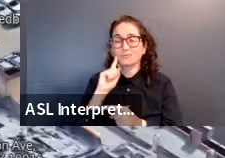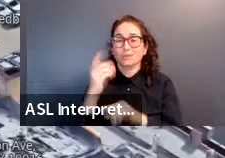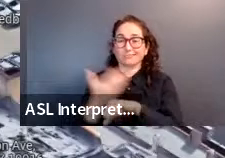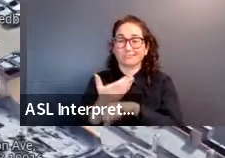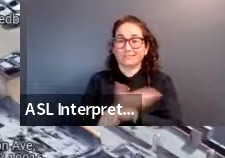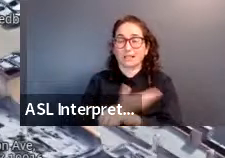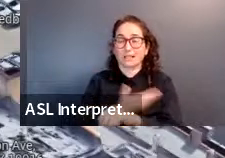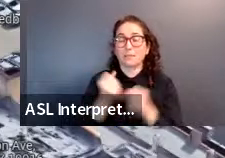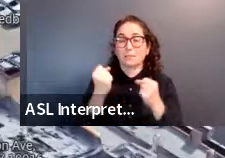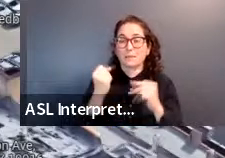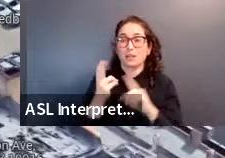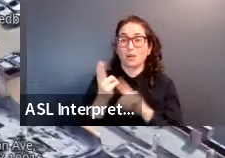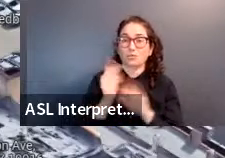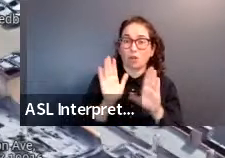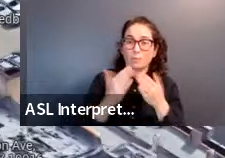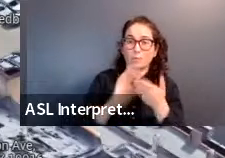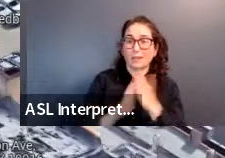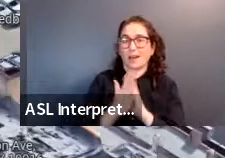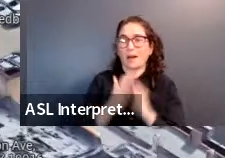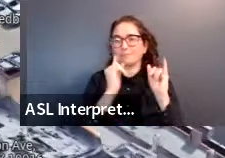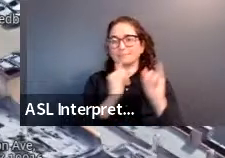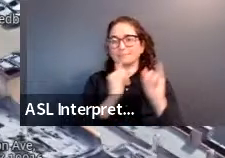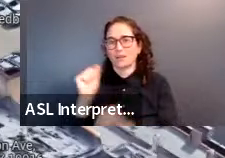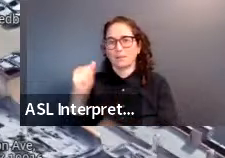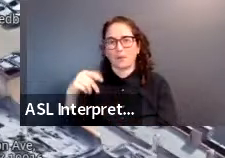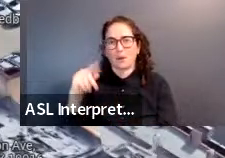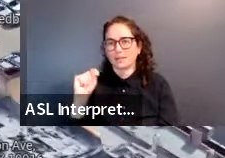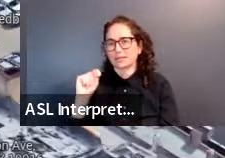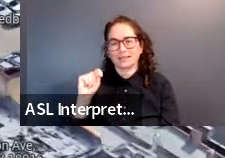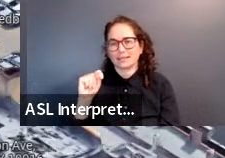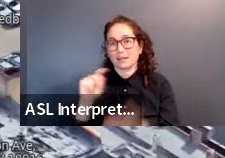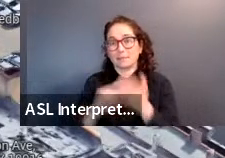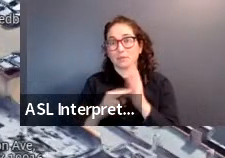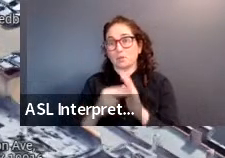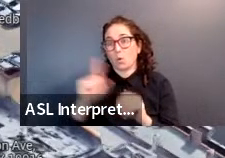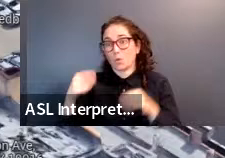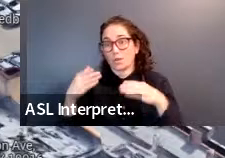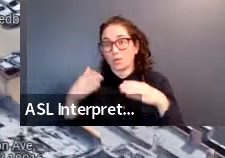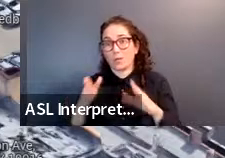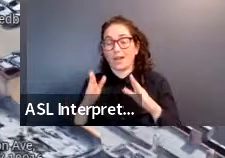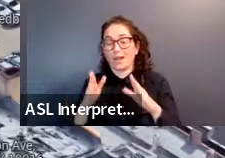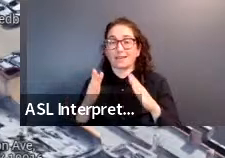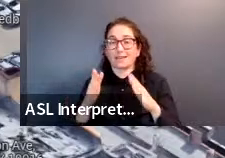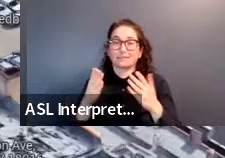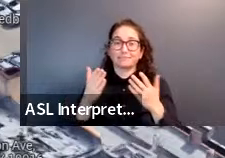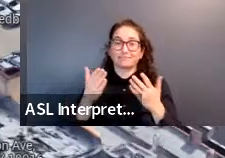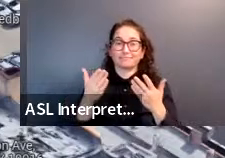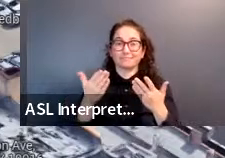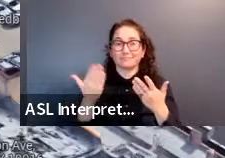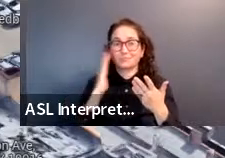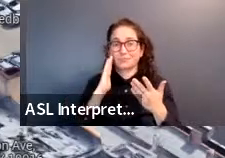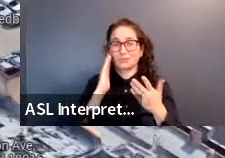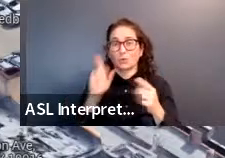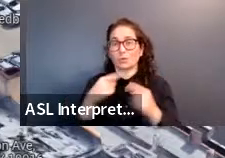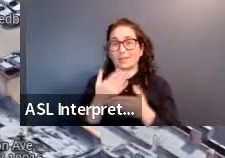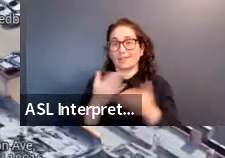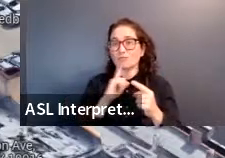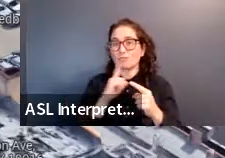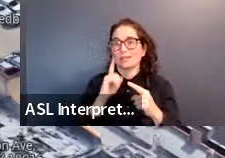into individual apartments in a way that meant the only thing that would pencil out here is probably pretty high-end